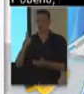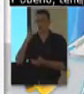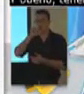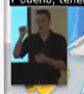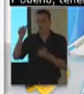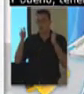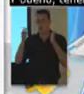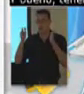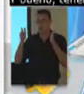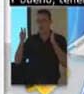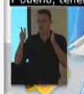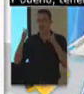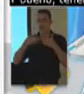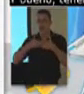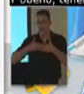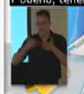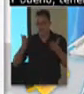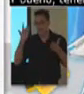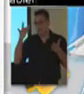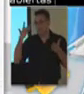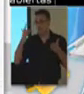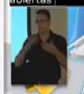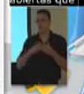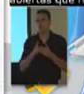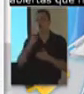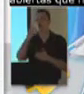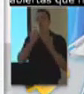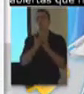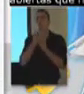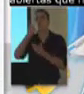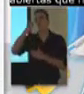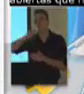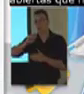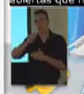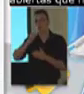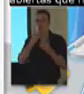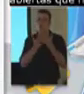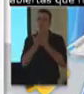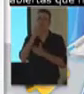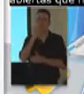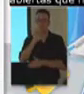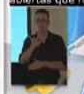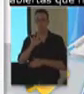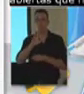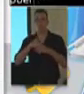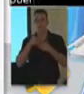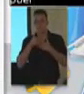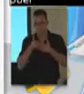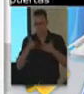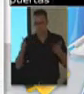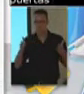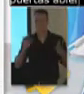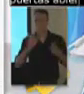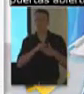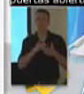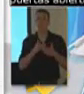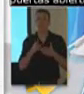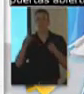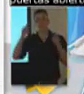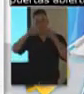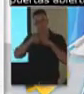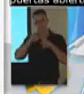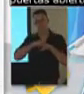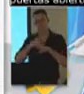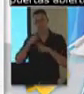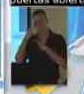And we have an open day which was carried out recently, and we have a monthly open day. You have to